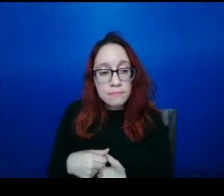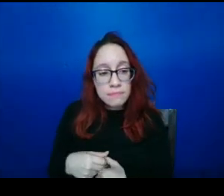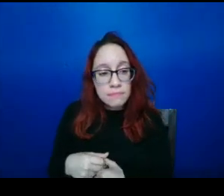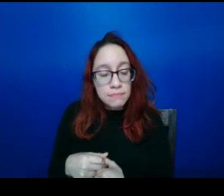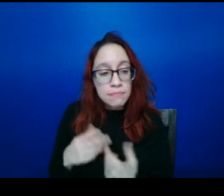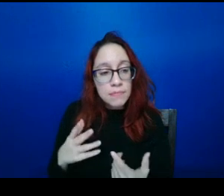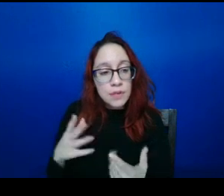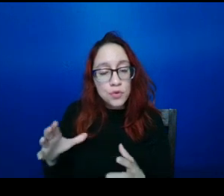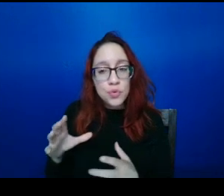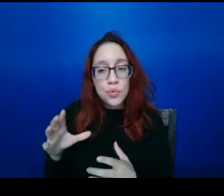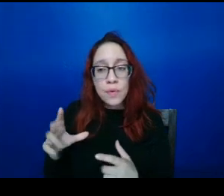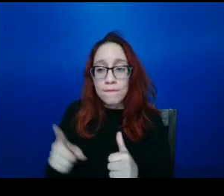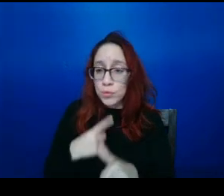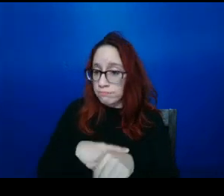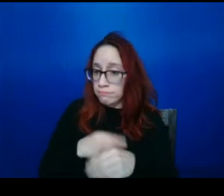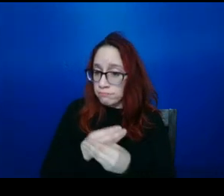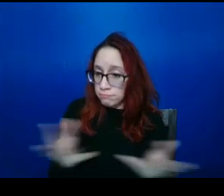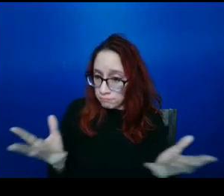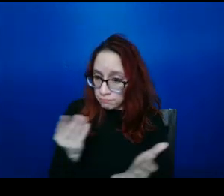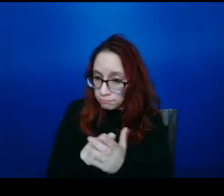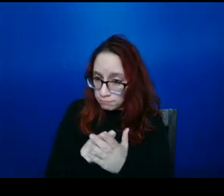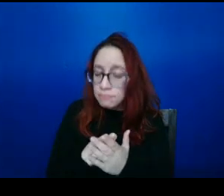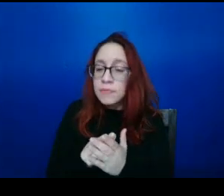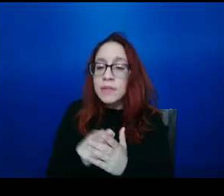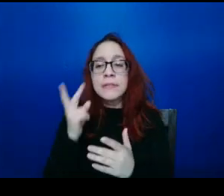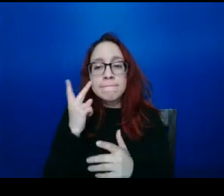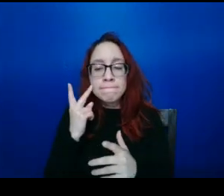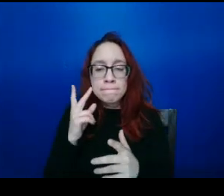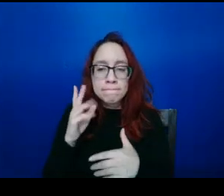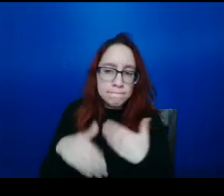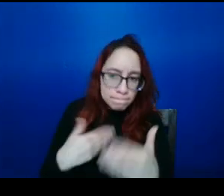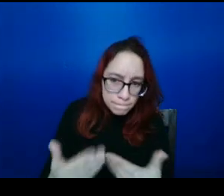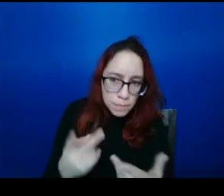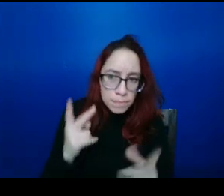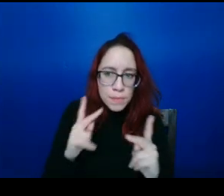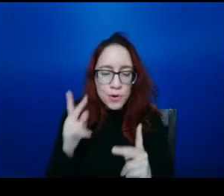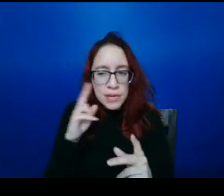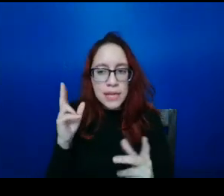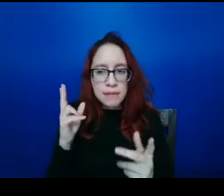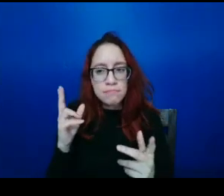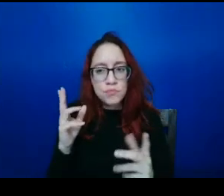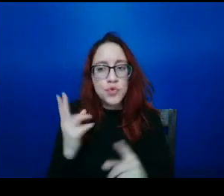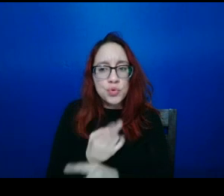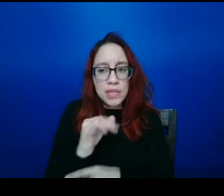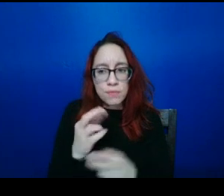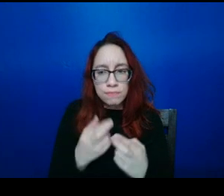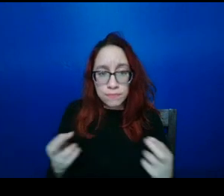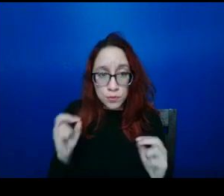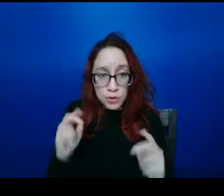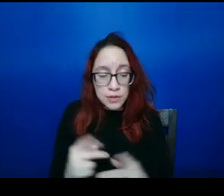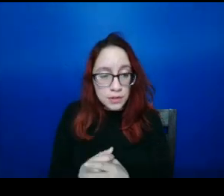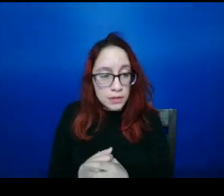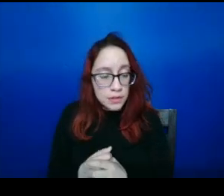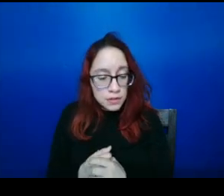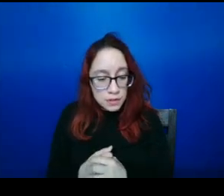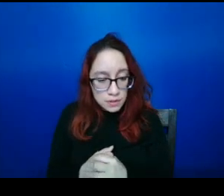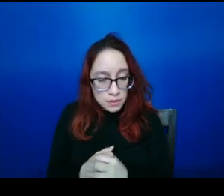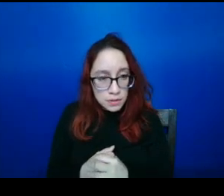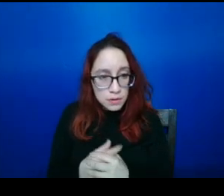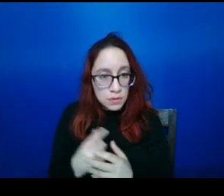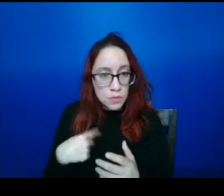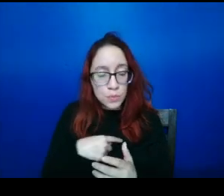Let's just do round one first. Let's see how it goes, just so we get the ball going and people can tap into the resources. Yes, sir. All right. We do